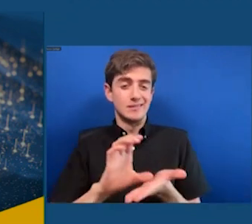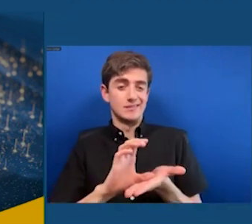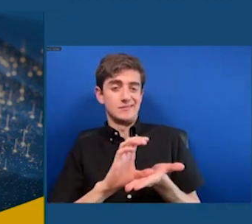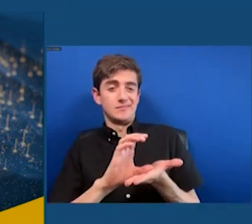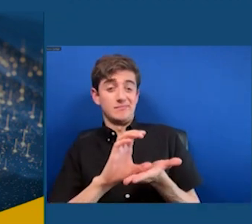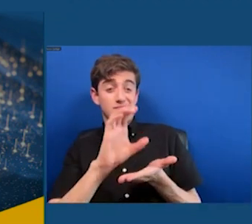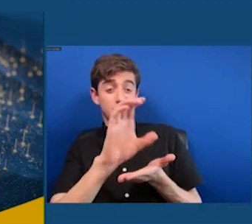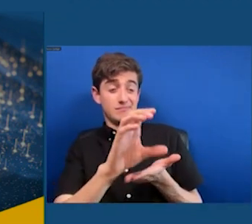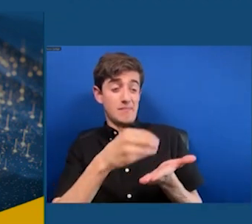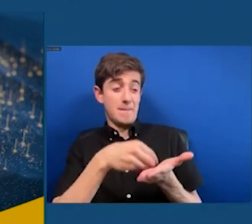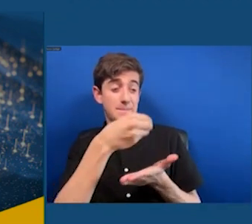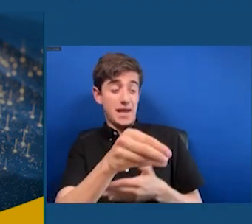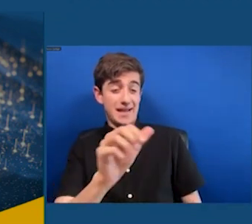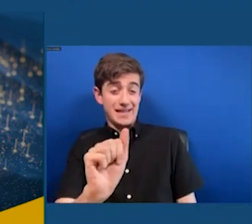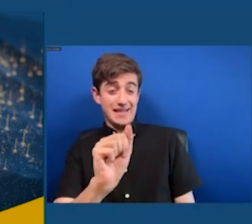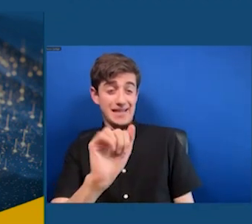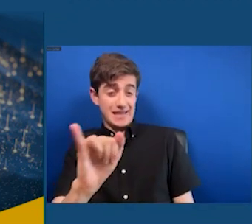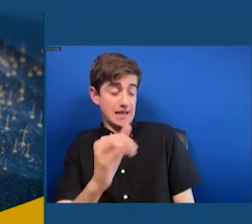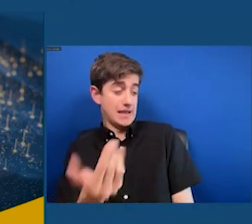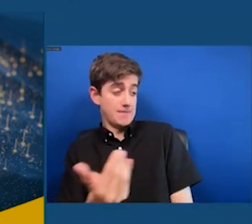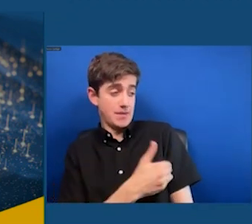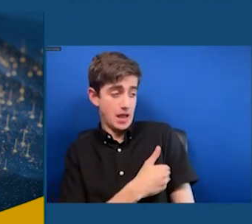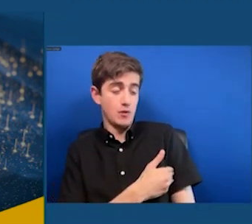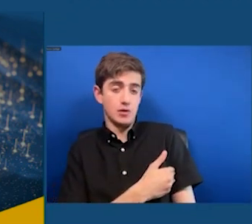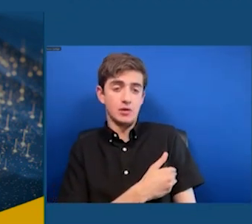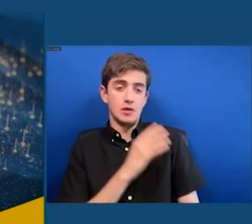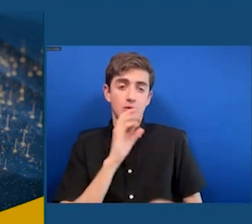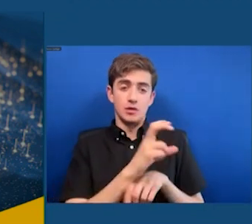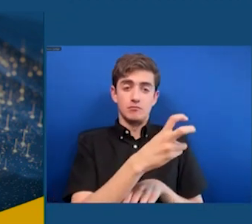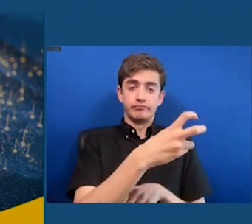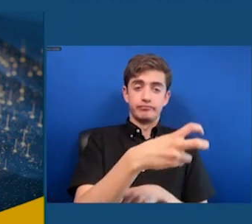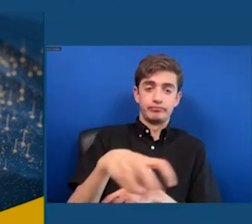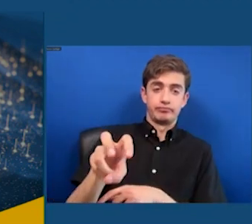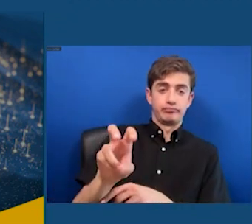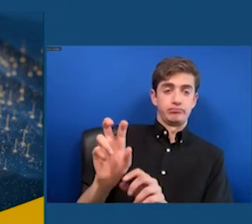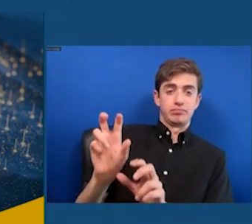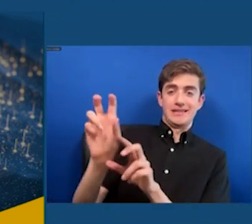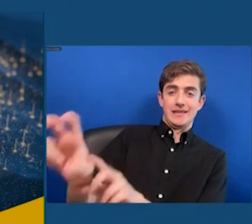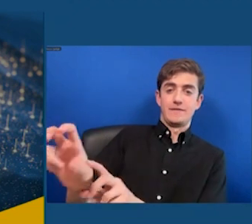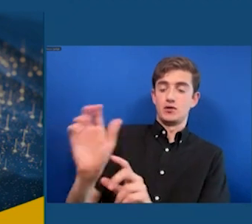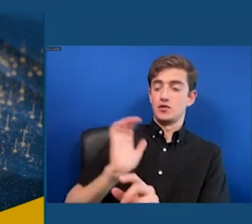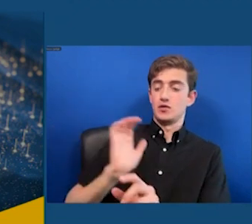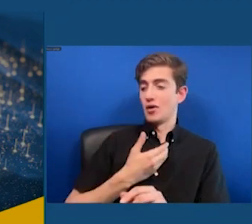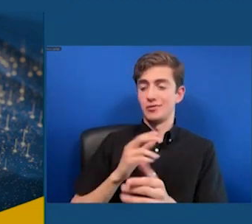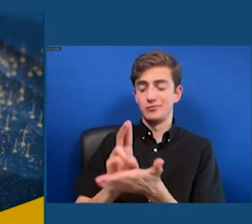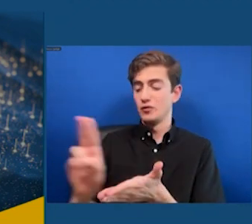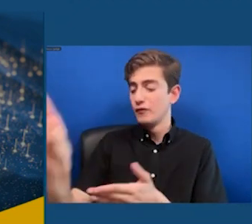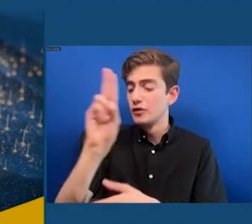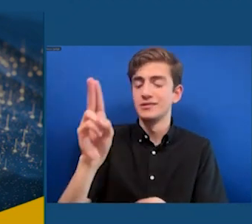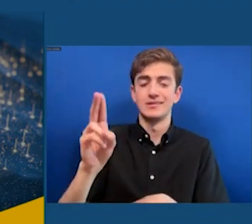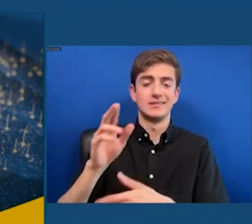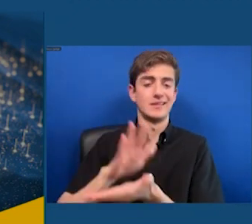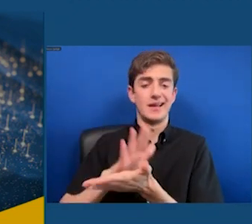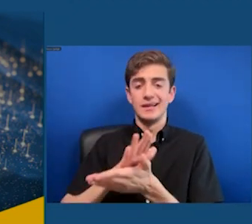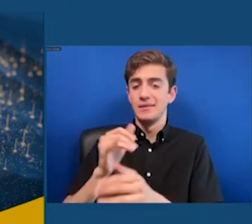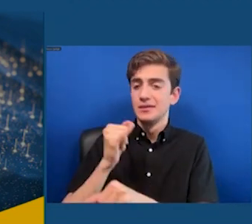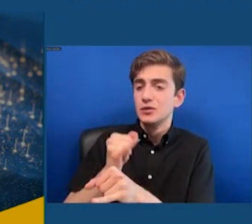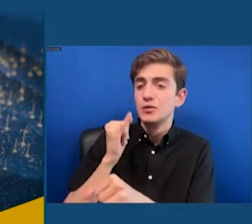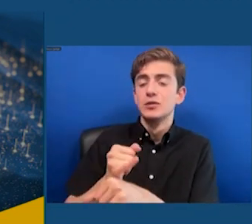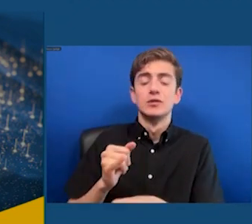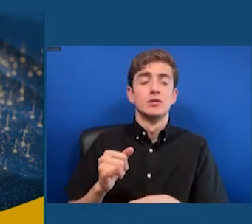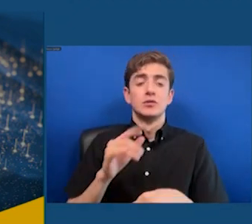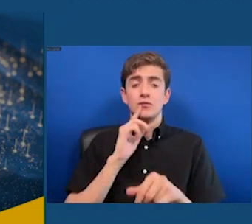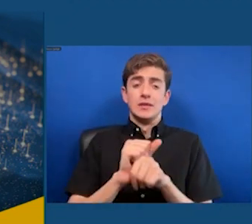scale and place in the hands of our leading academic institutions and our universities to foster an ecosystem of